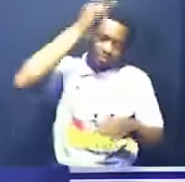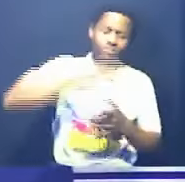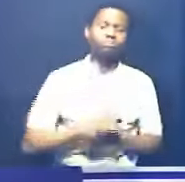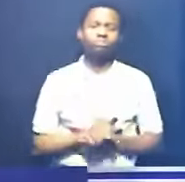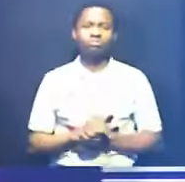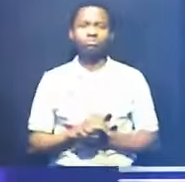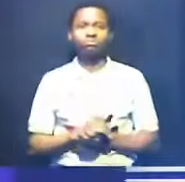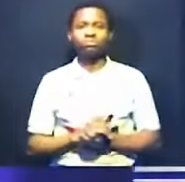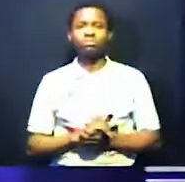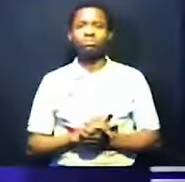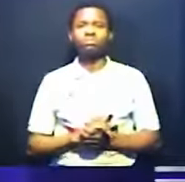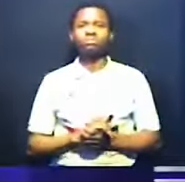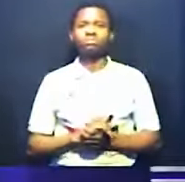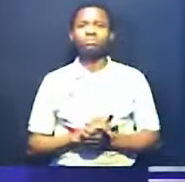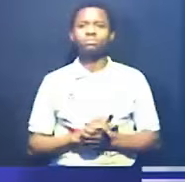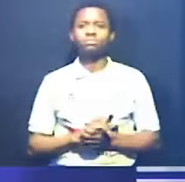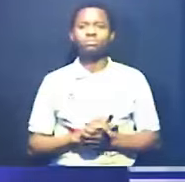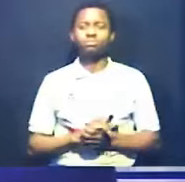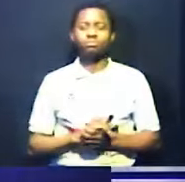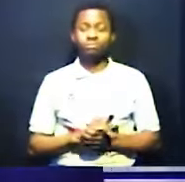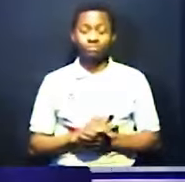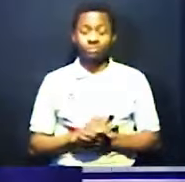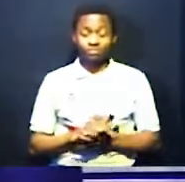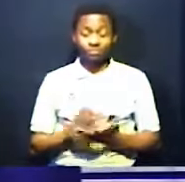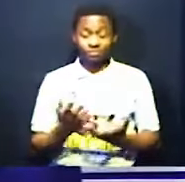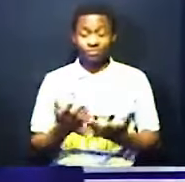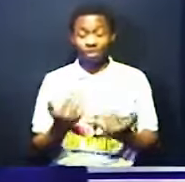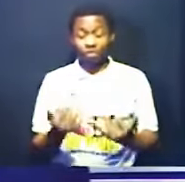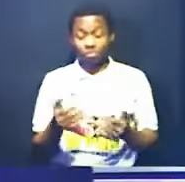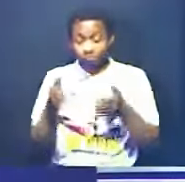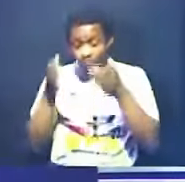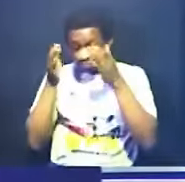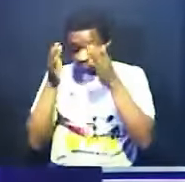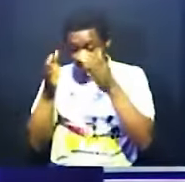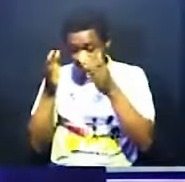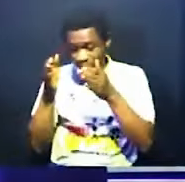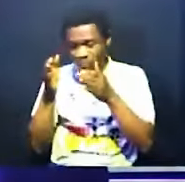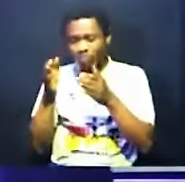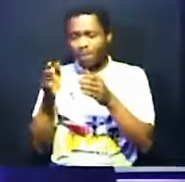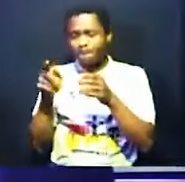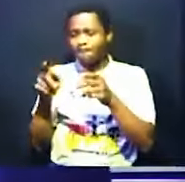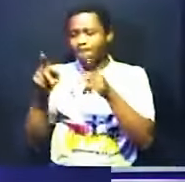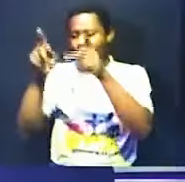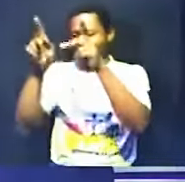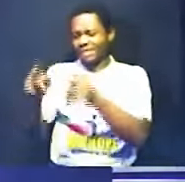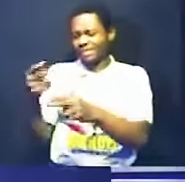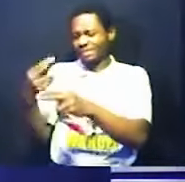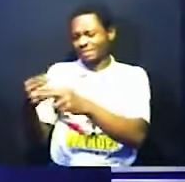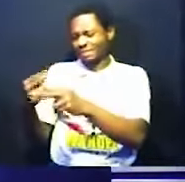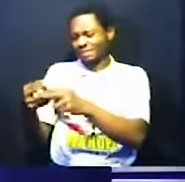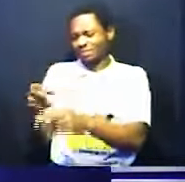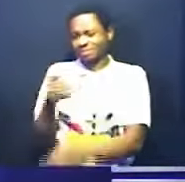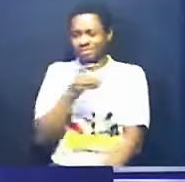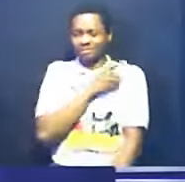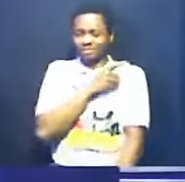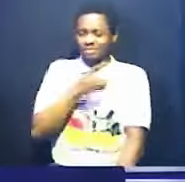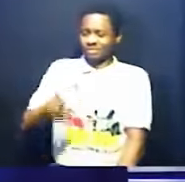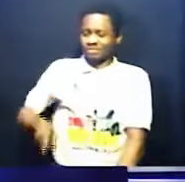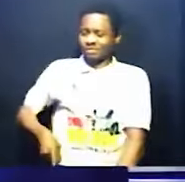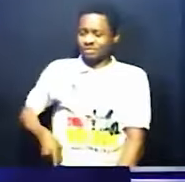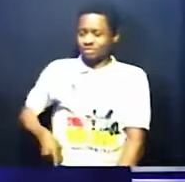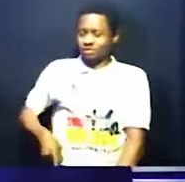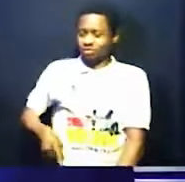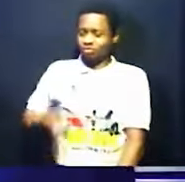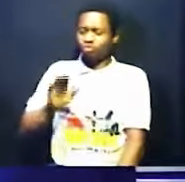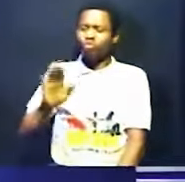we want to now turn our attention to the house of David. We